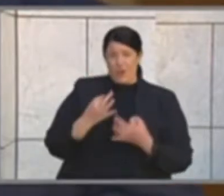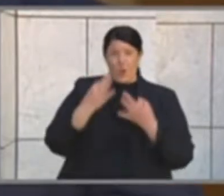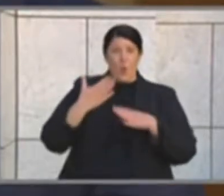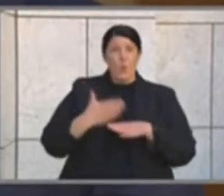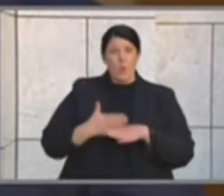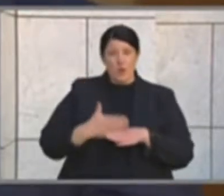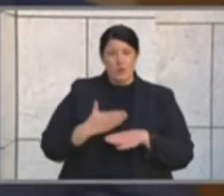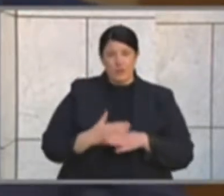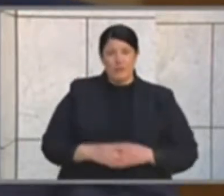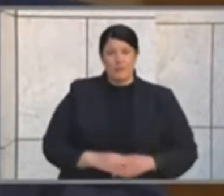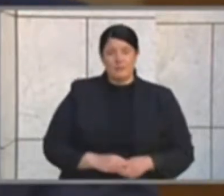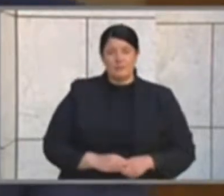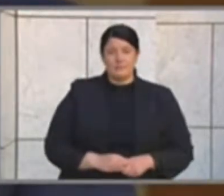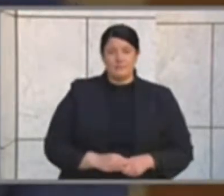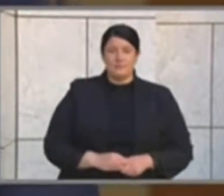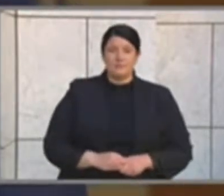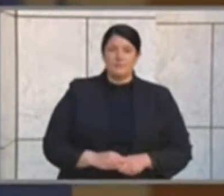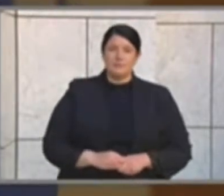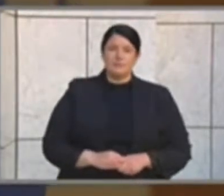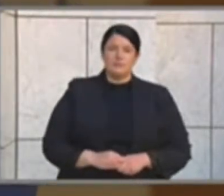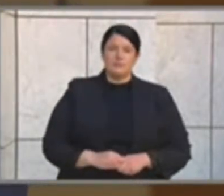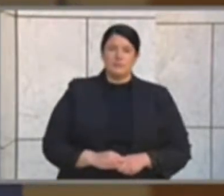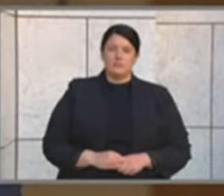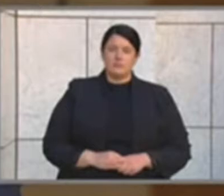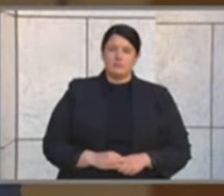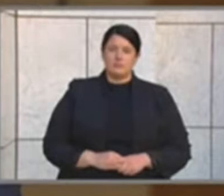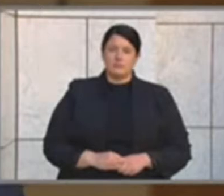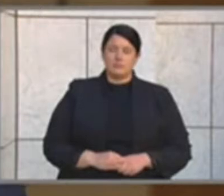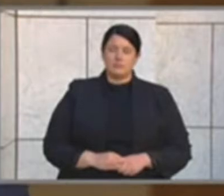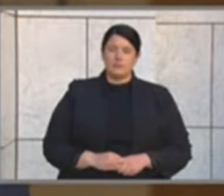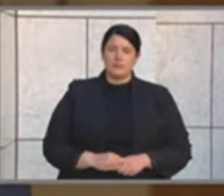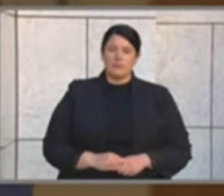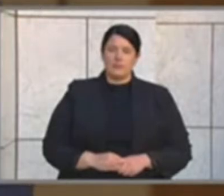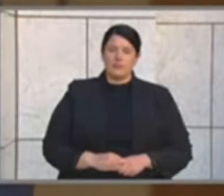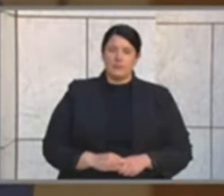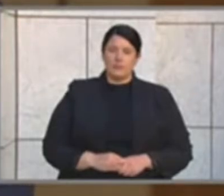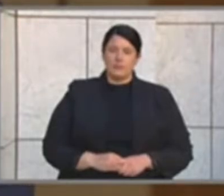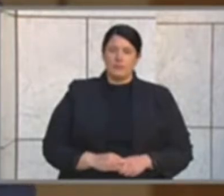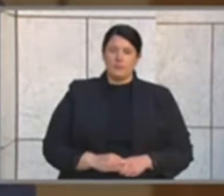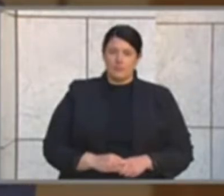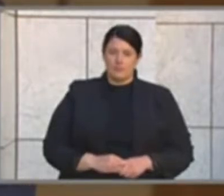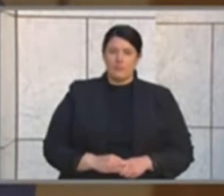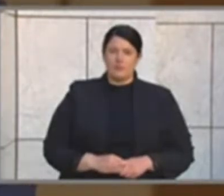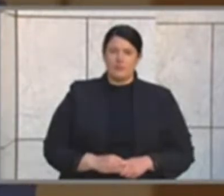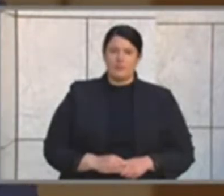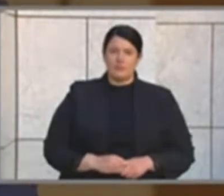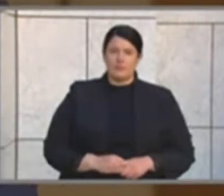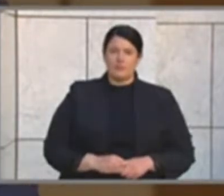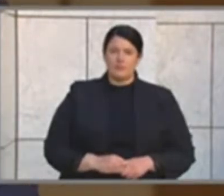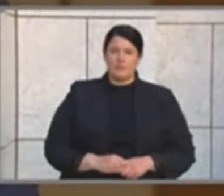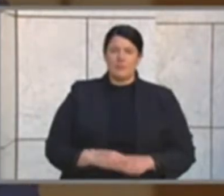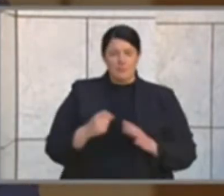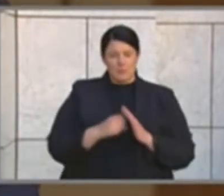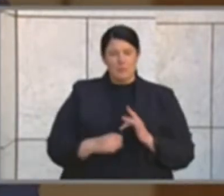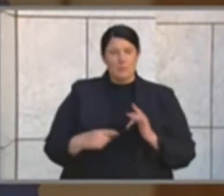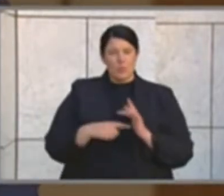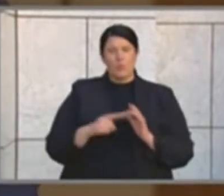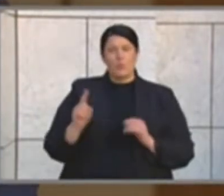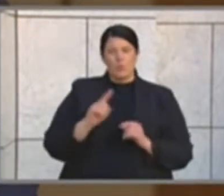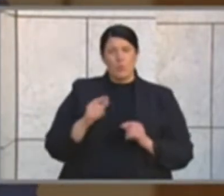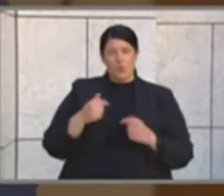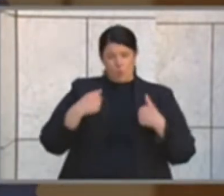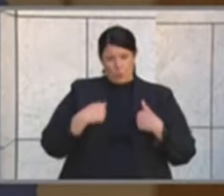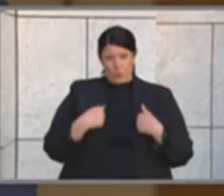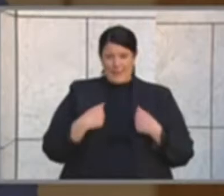But this reiterates why our financial commitments to respond